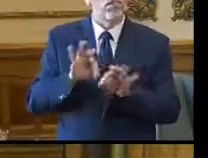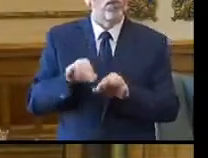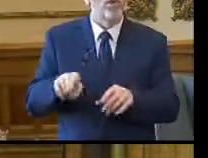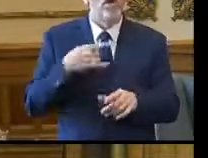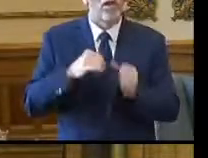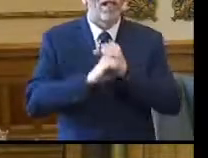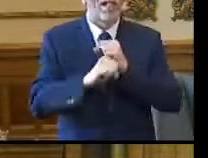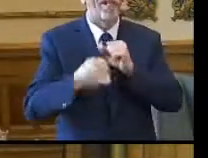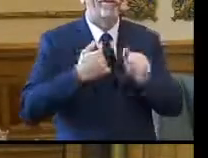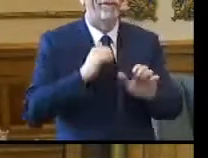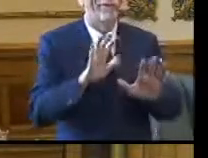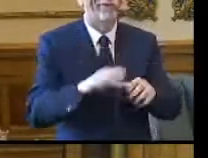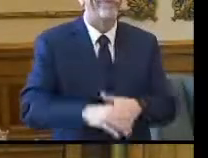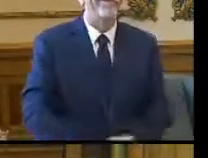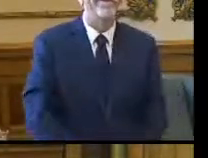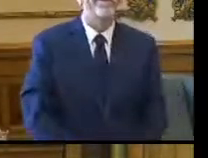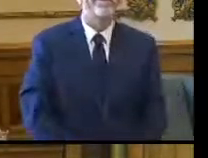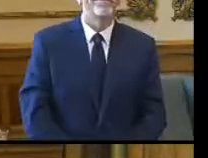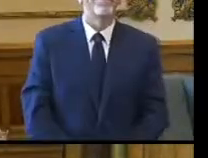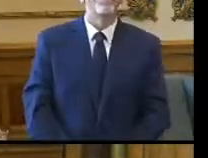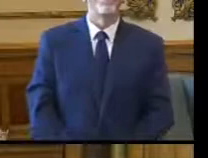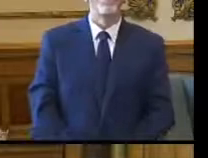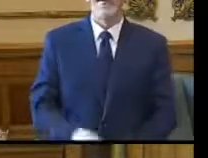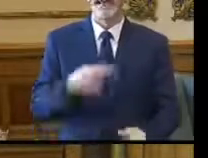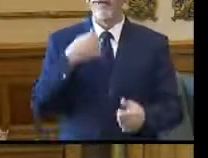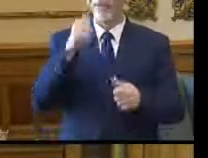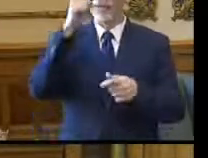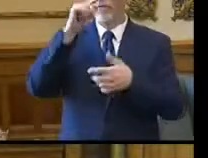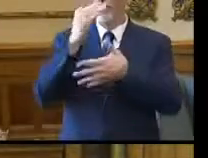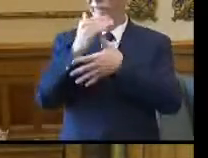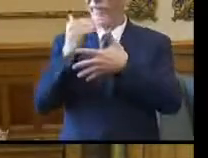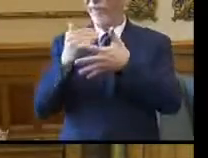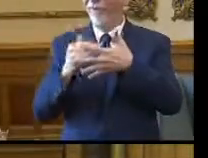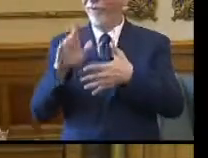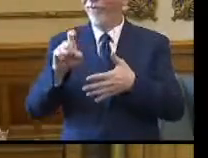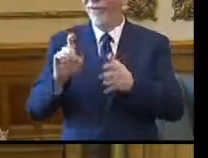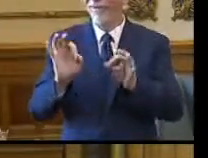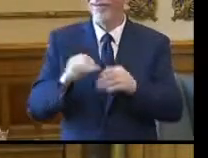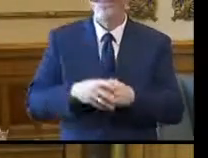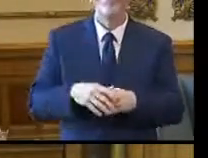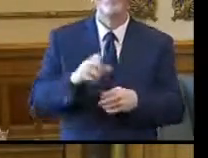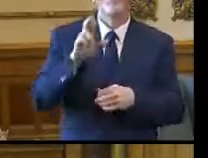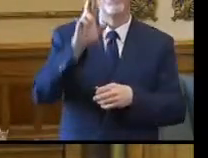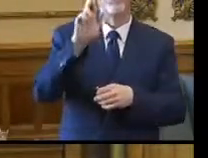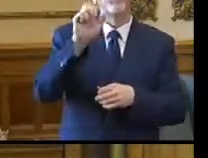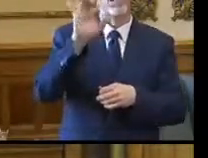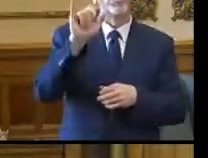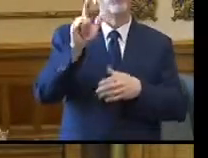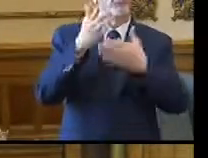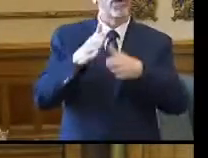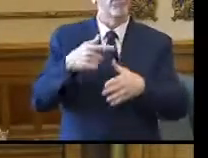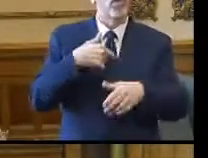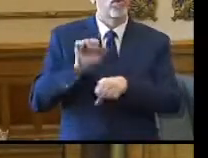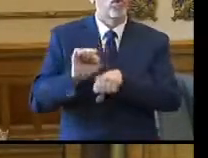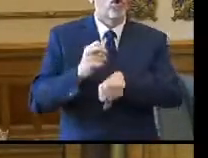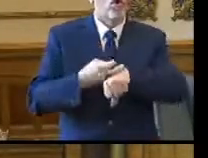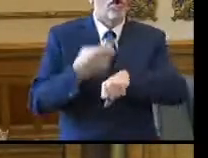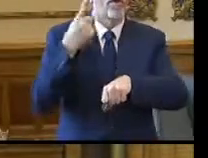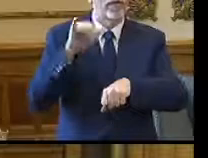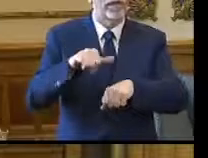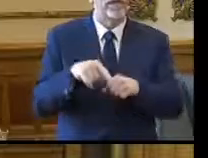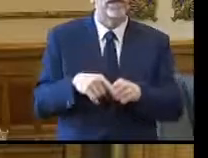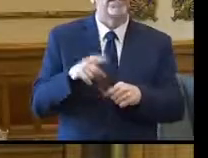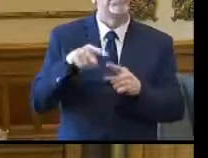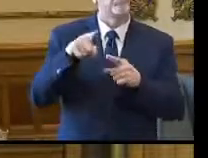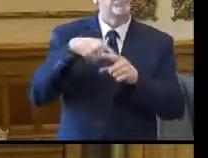mouthful. Okay. I have trouble keeping track of one of them. Yeah. No, the racial breakdown, we've been working very hard on that. The thing is,